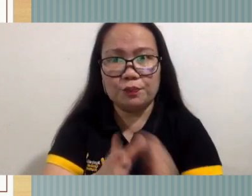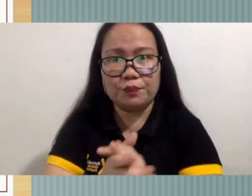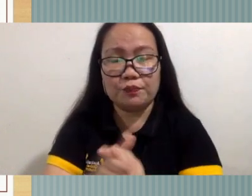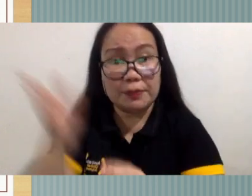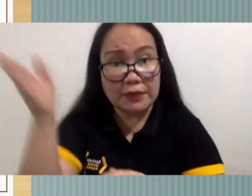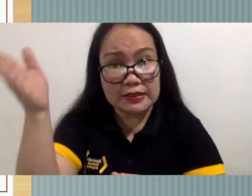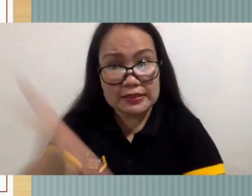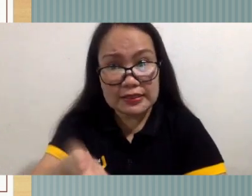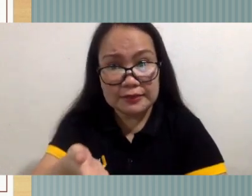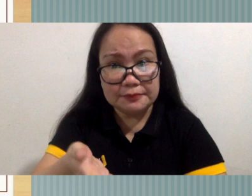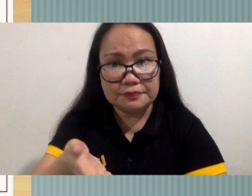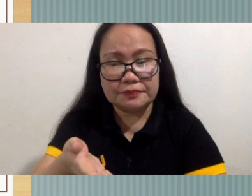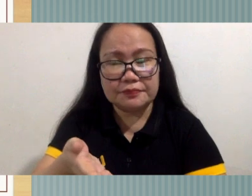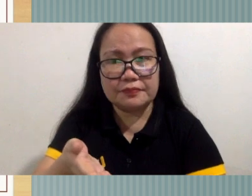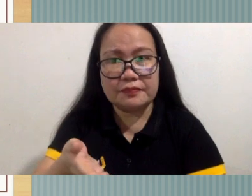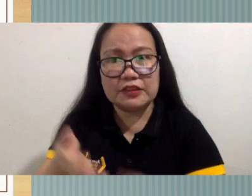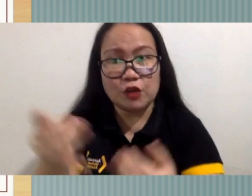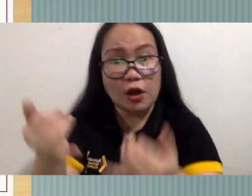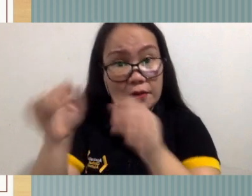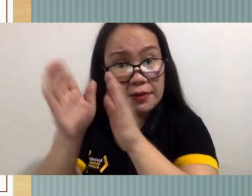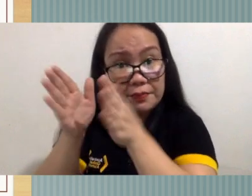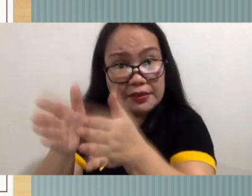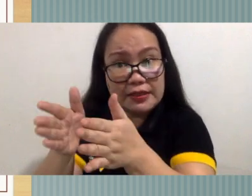2. So, we will now have